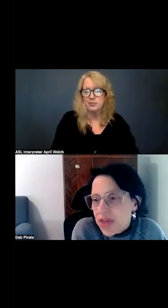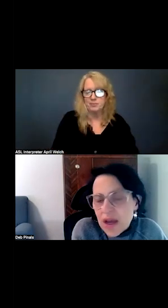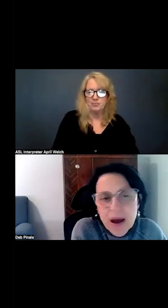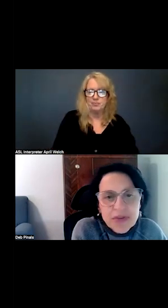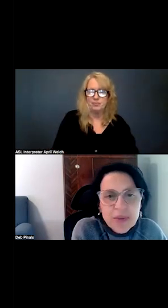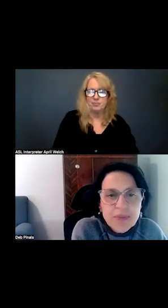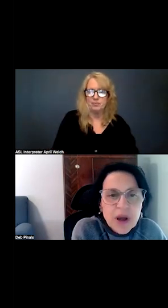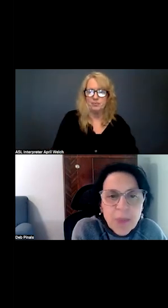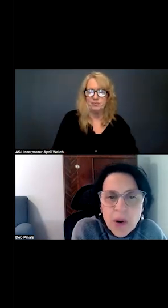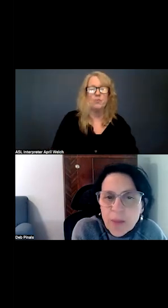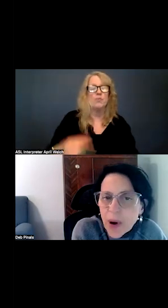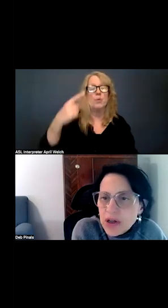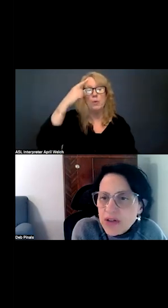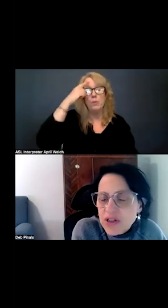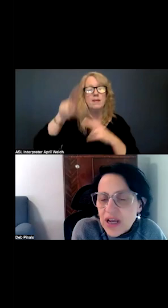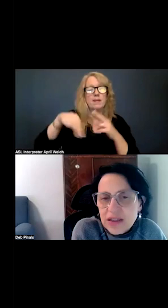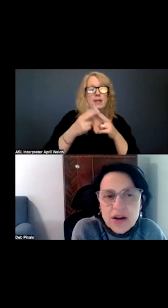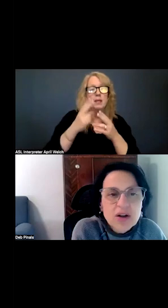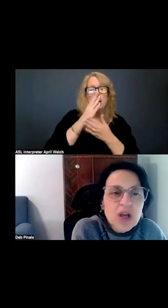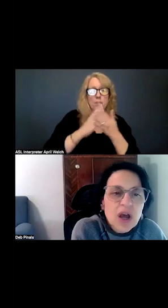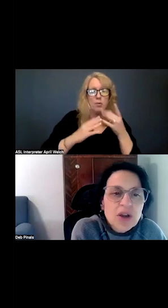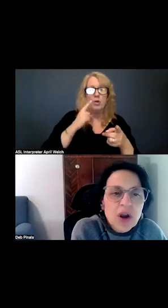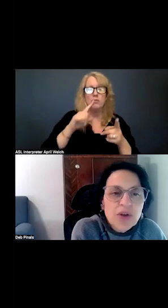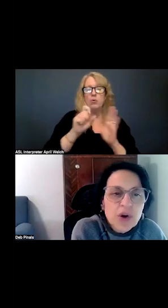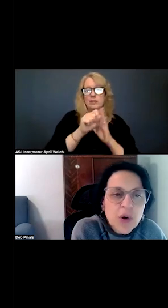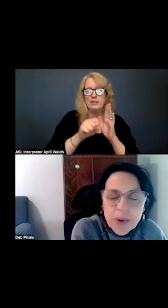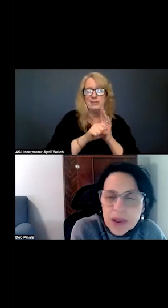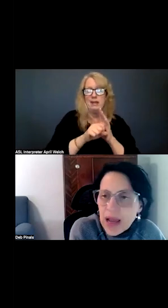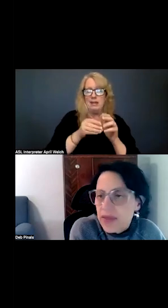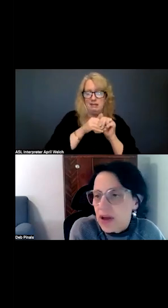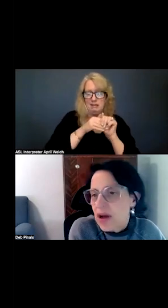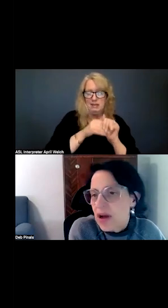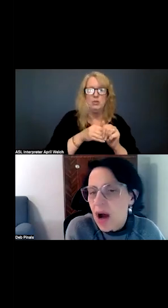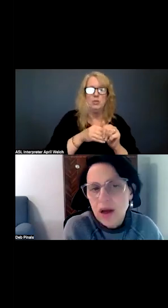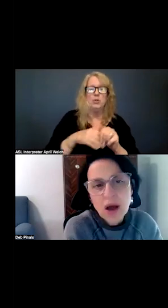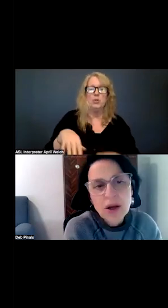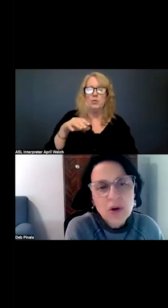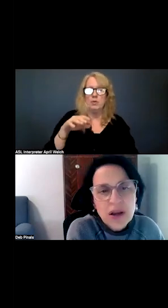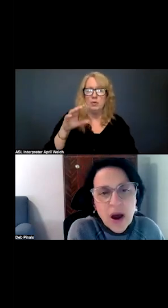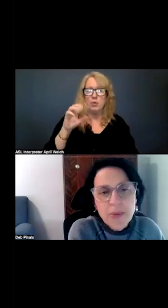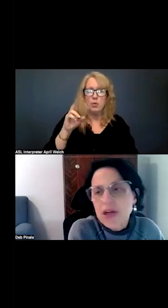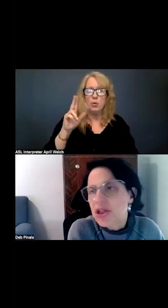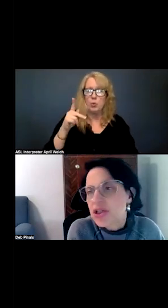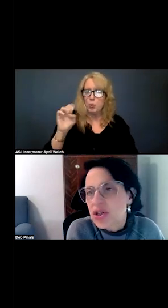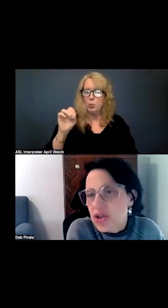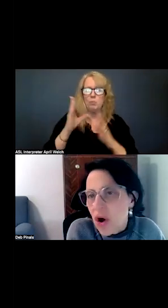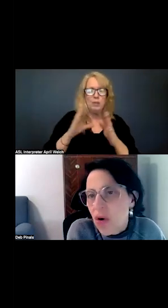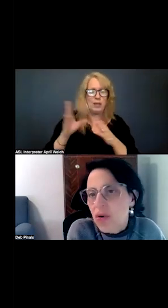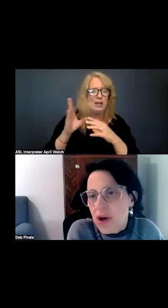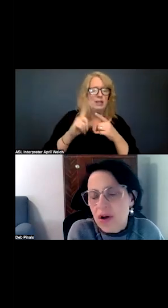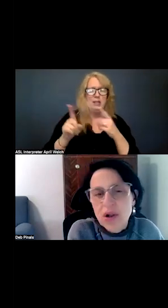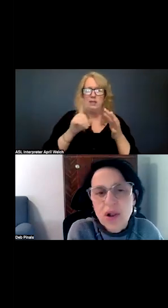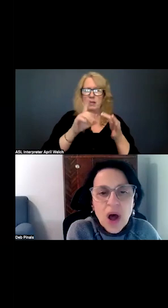As we think about the component parts for state leaders, the COOP planning, the continuity of operations is